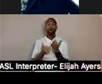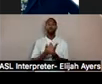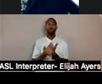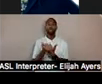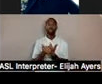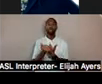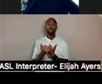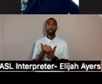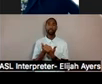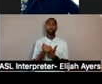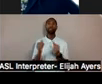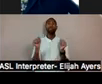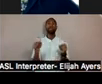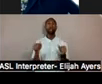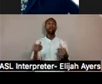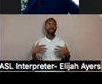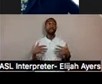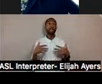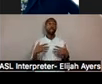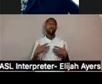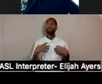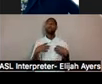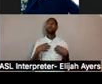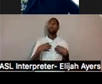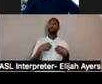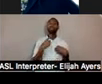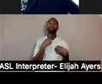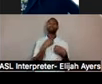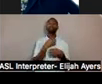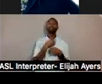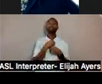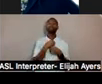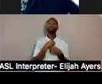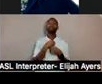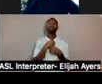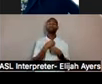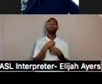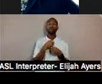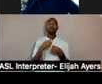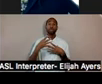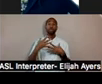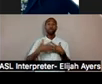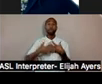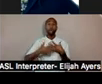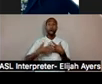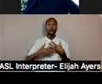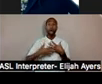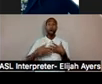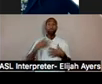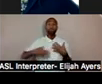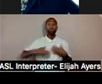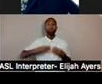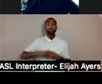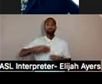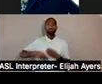There can be a sense of constriction in our throat. Blood is moving a lot faster